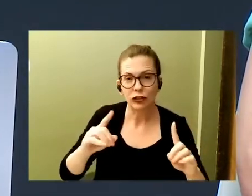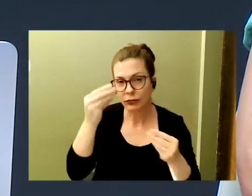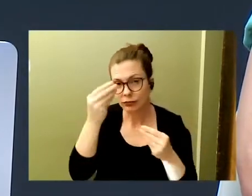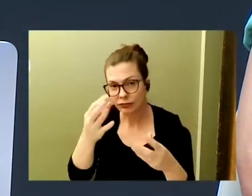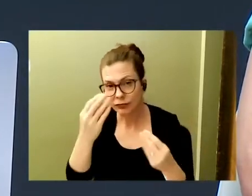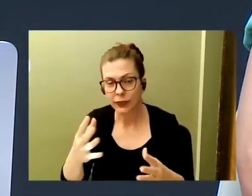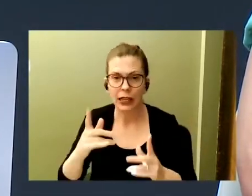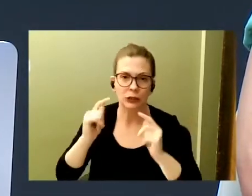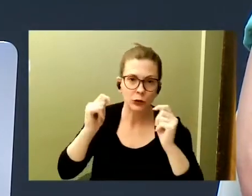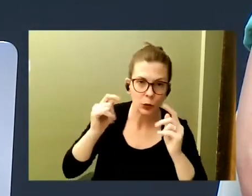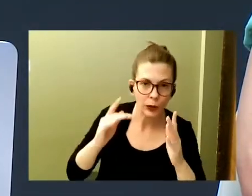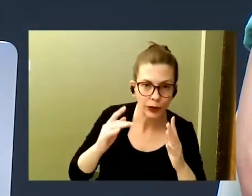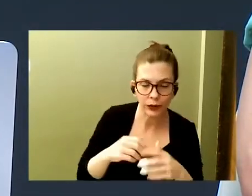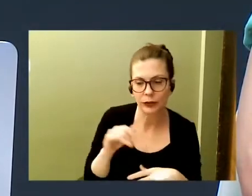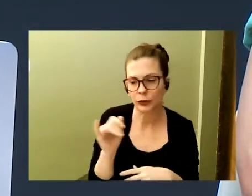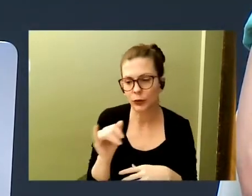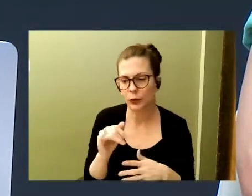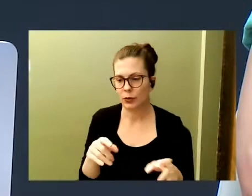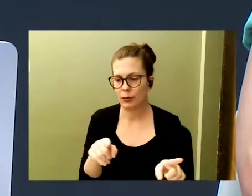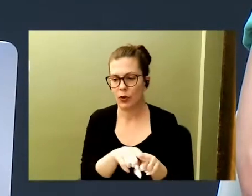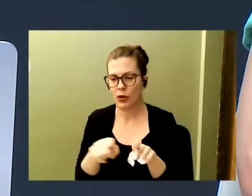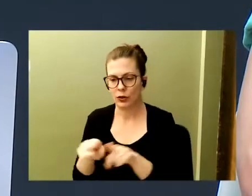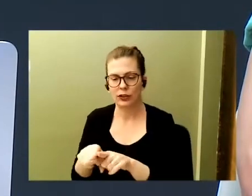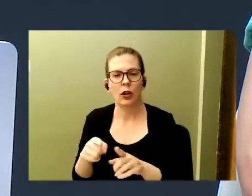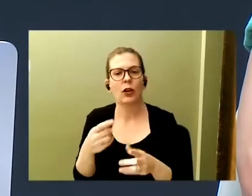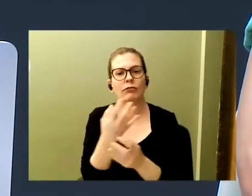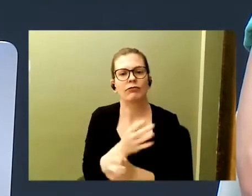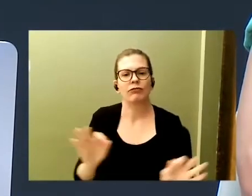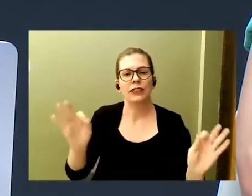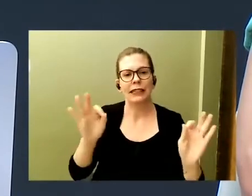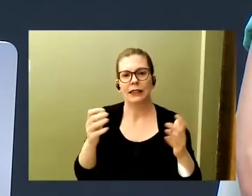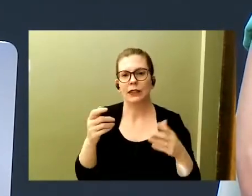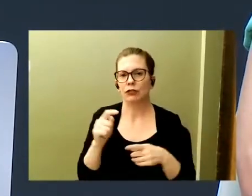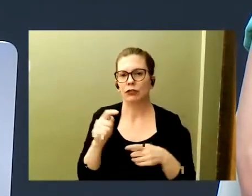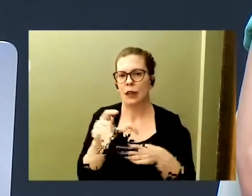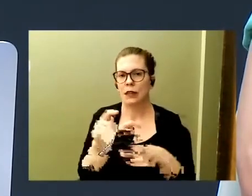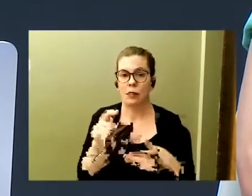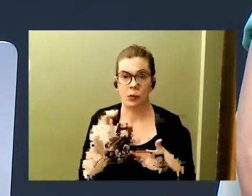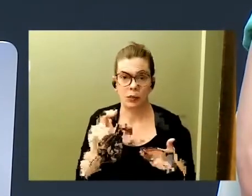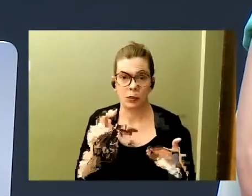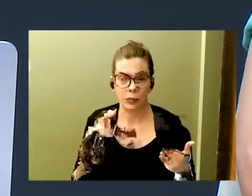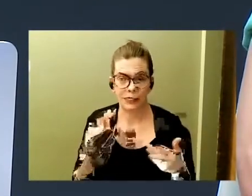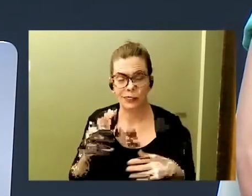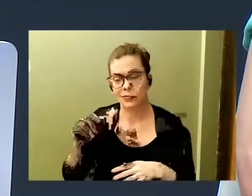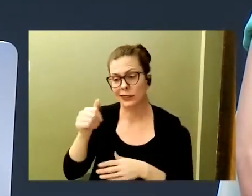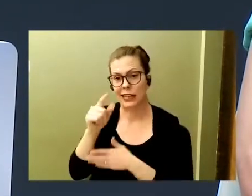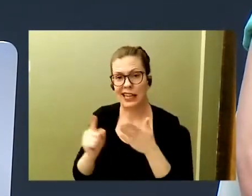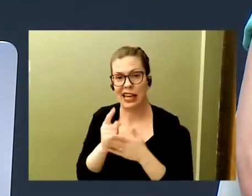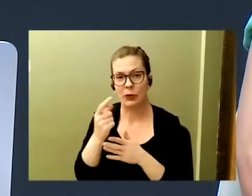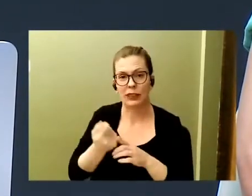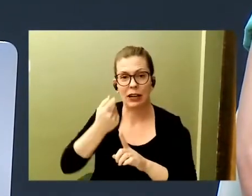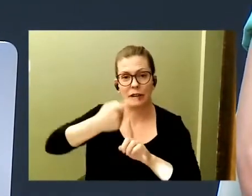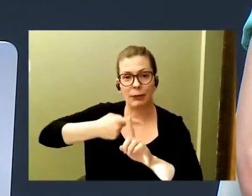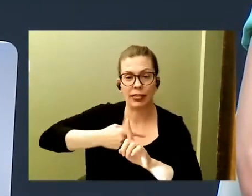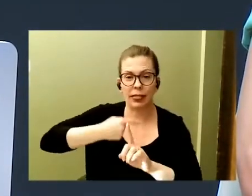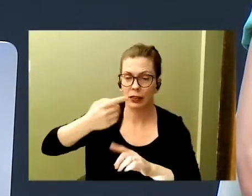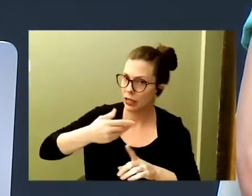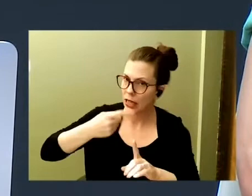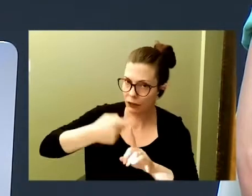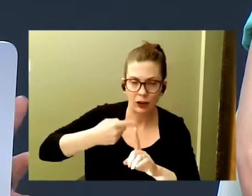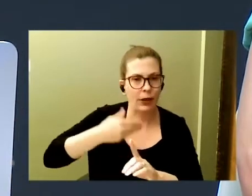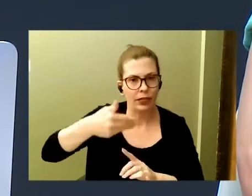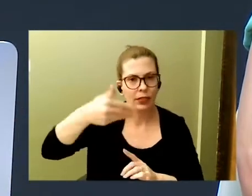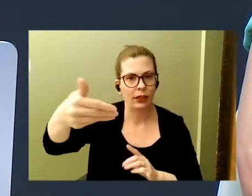time, free model training resources, 10 hours per month, every month for the students to use it.